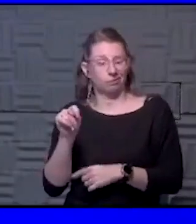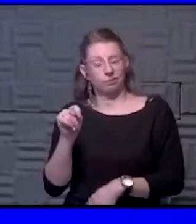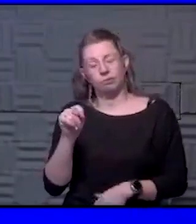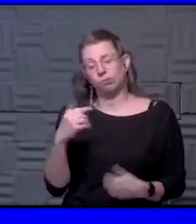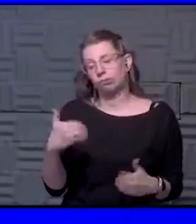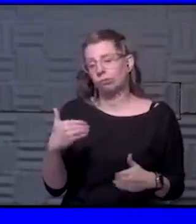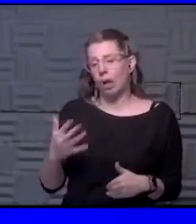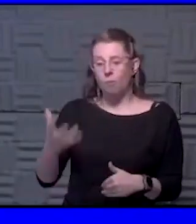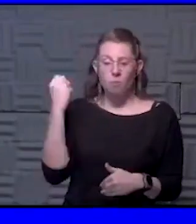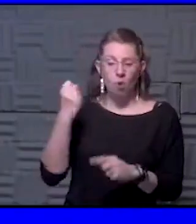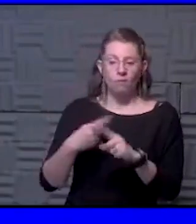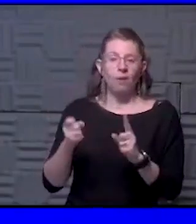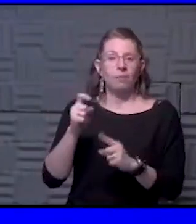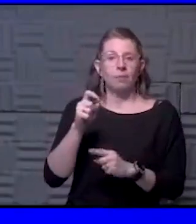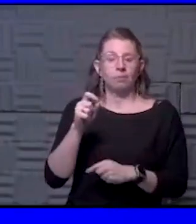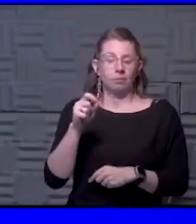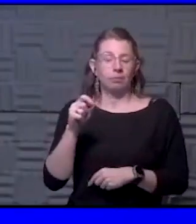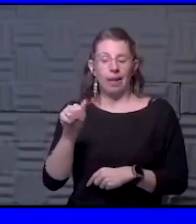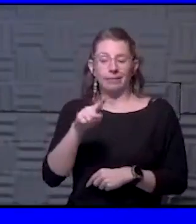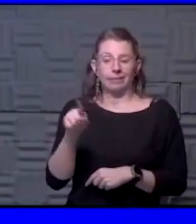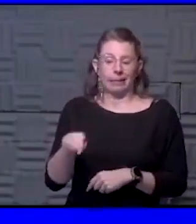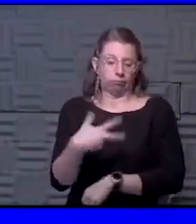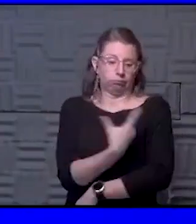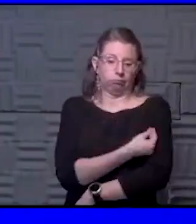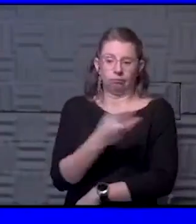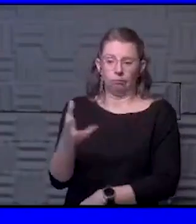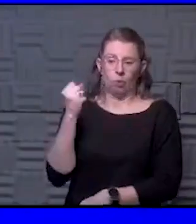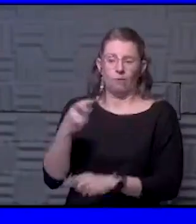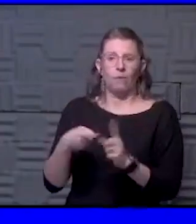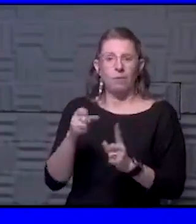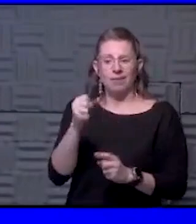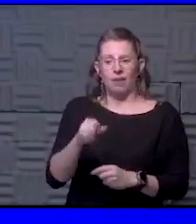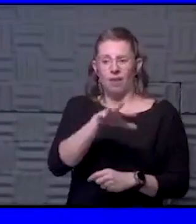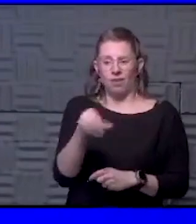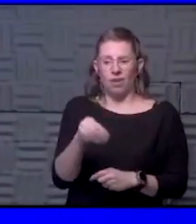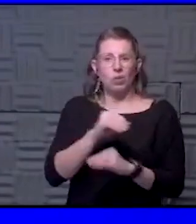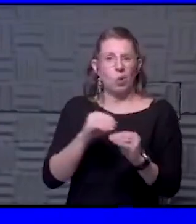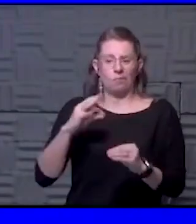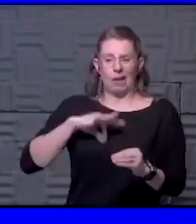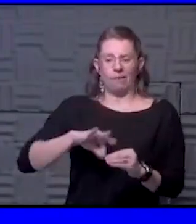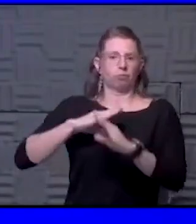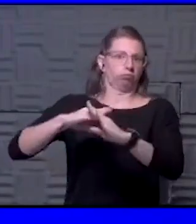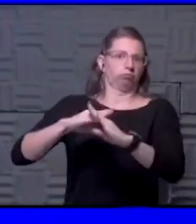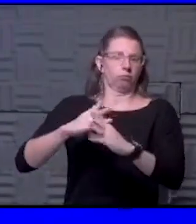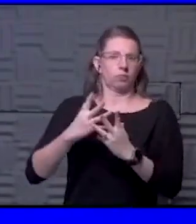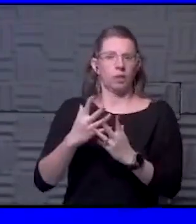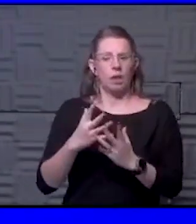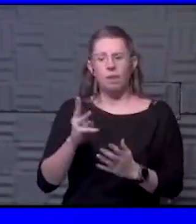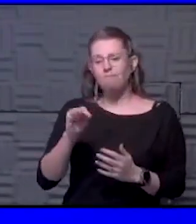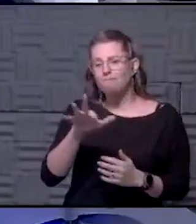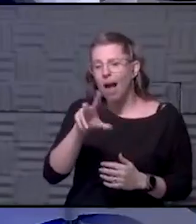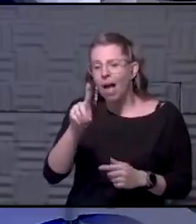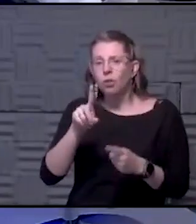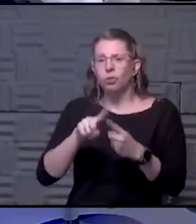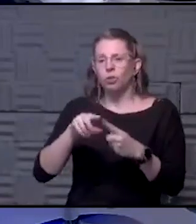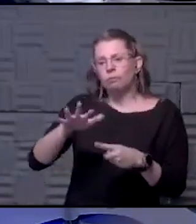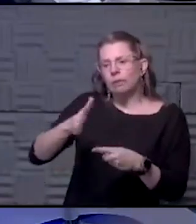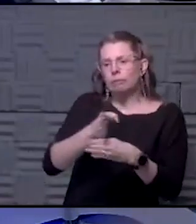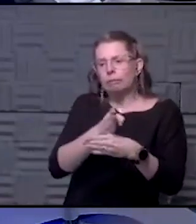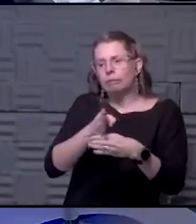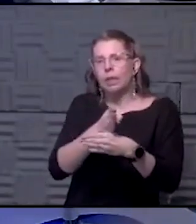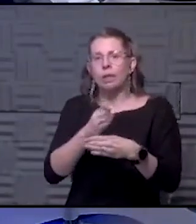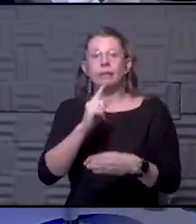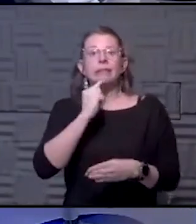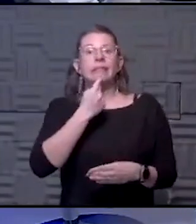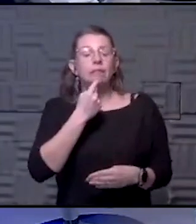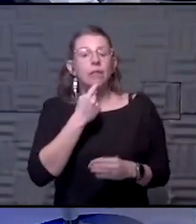was pulled from South Africa because it does not show any benefit in terms of Mild or symptomatic moderate infections. disease. Now, it didn't comment about severe